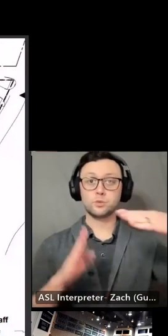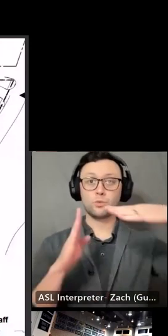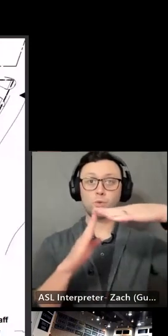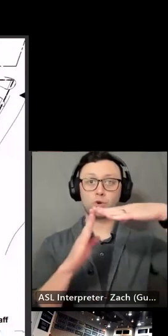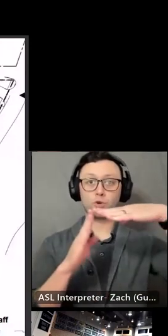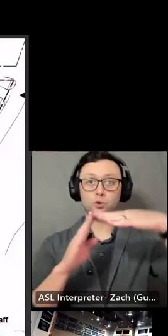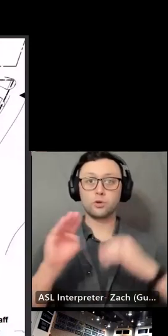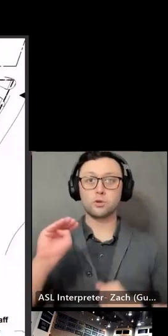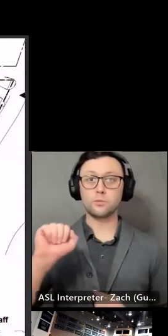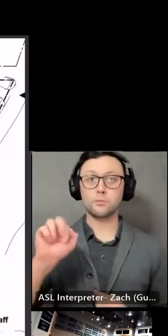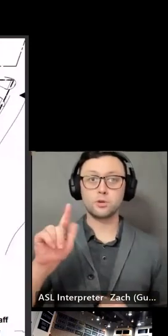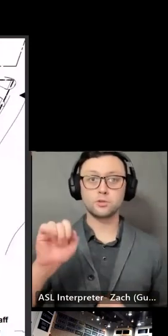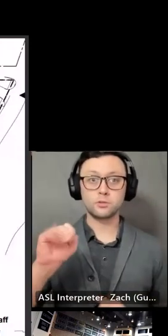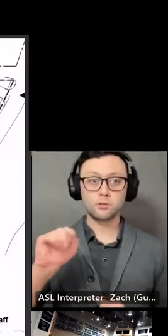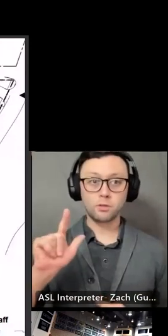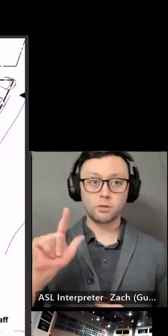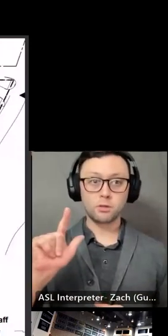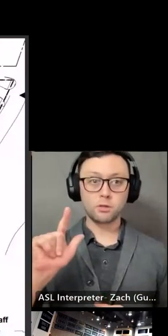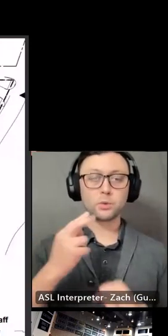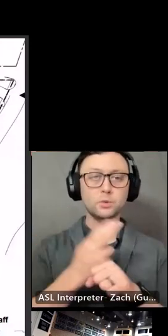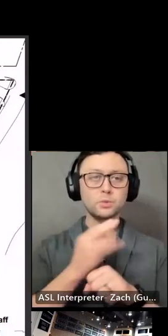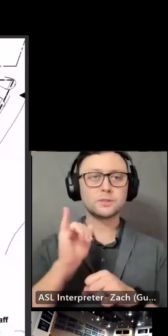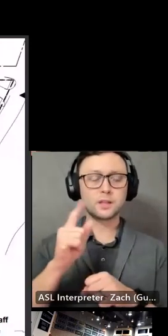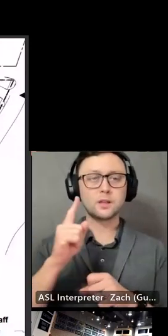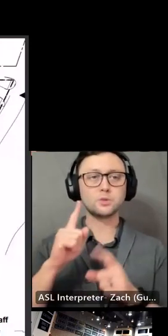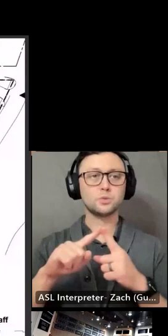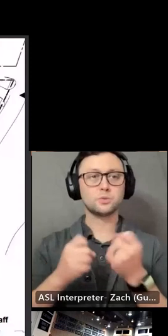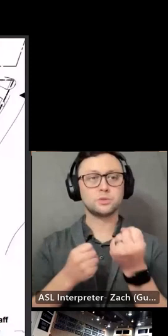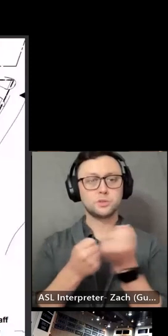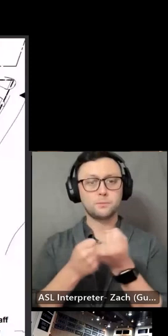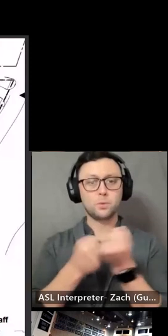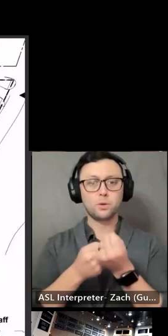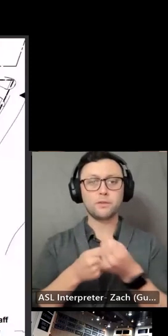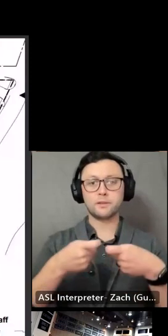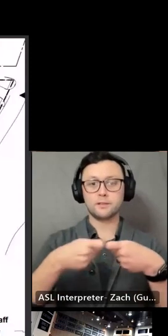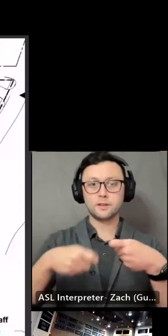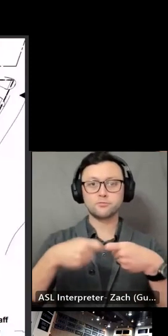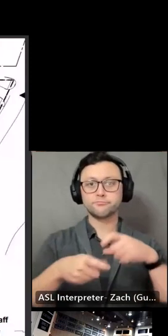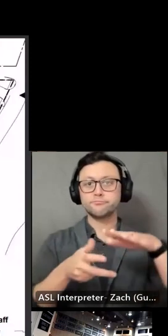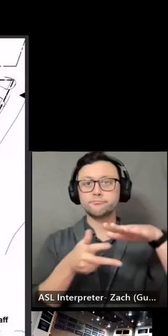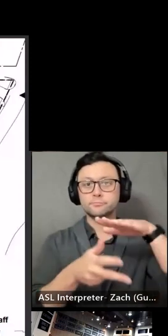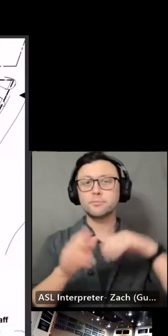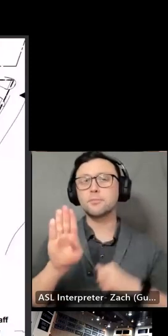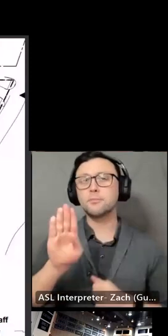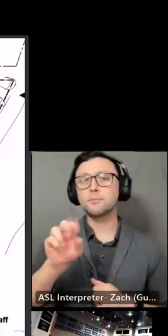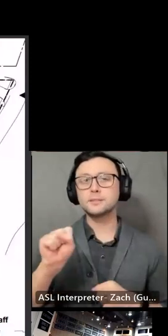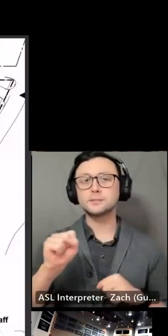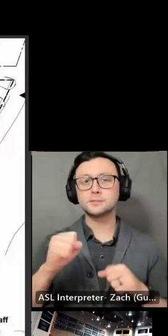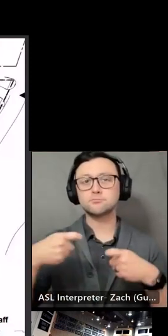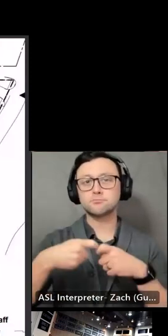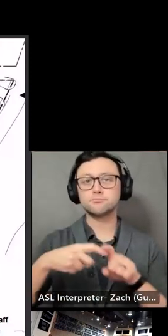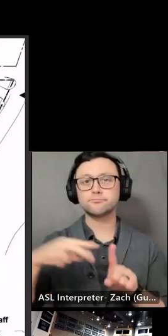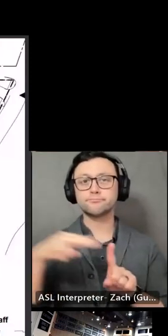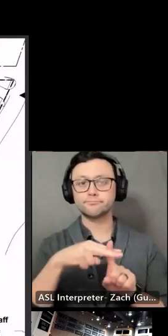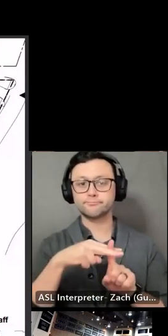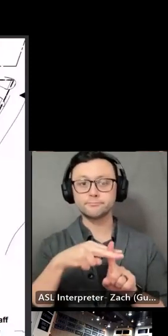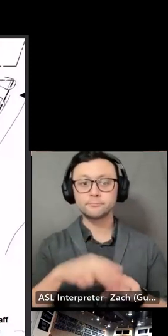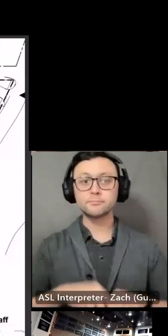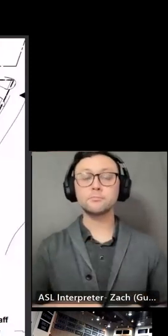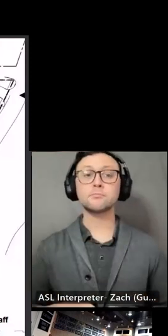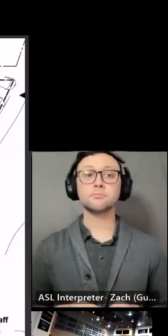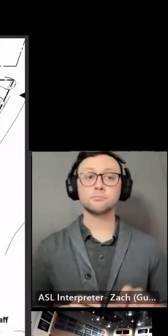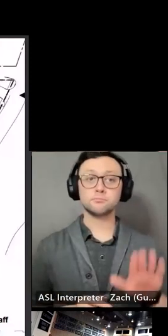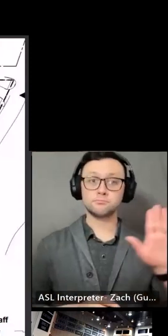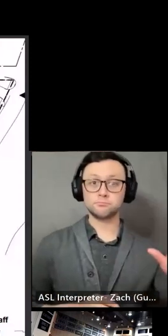on the first floor for building infrastructure to support electric bus charging and other sort of back of house infrastructure. And then on